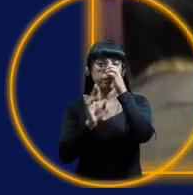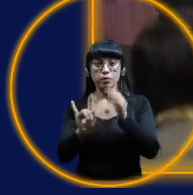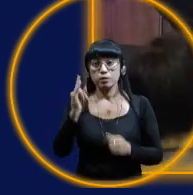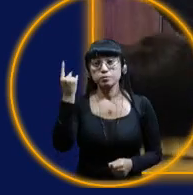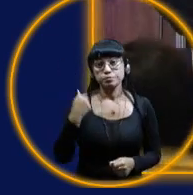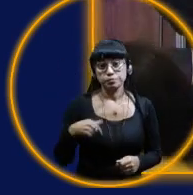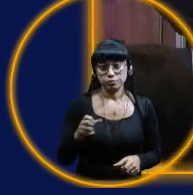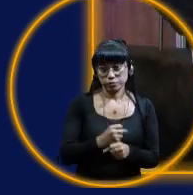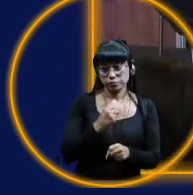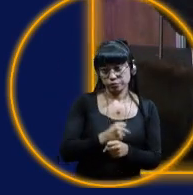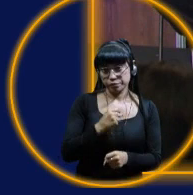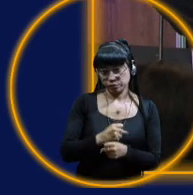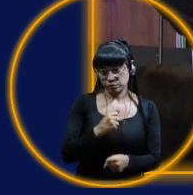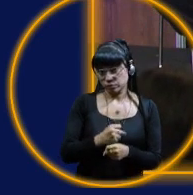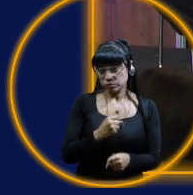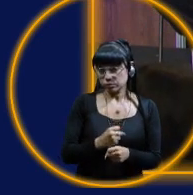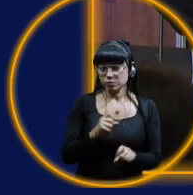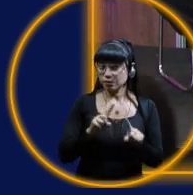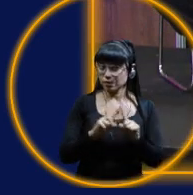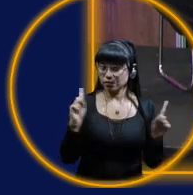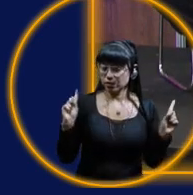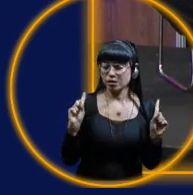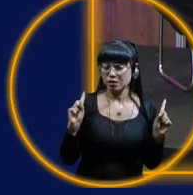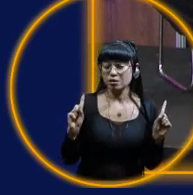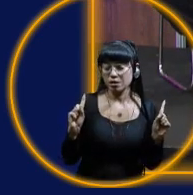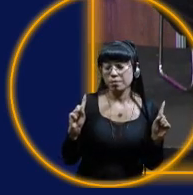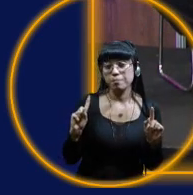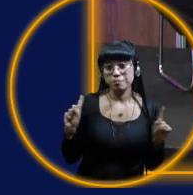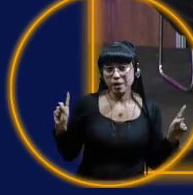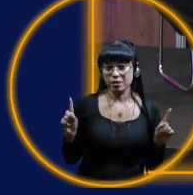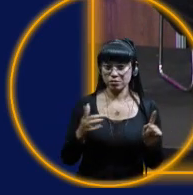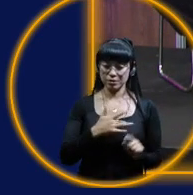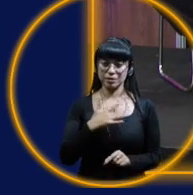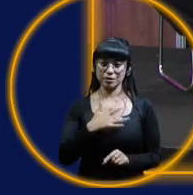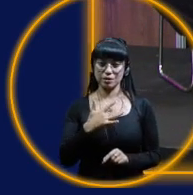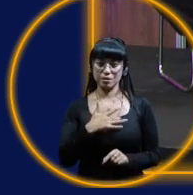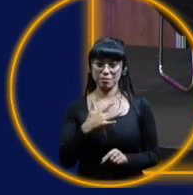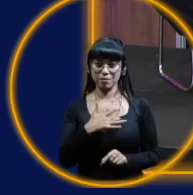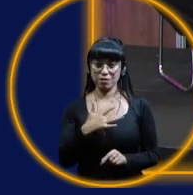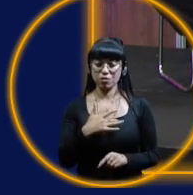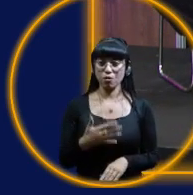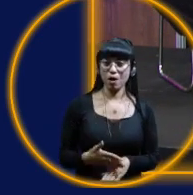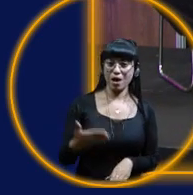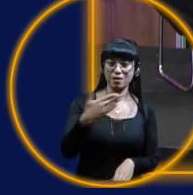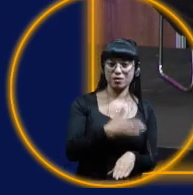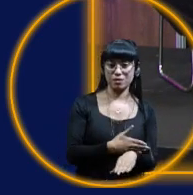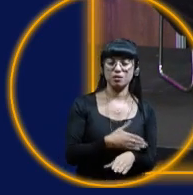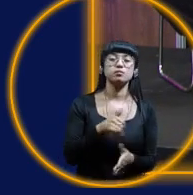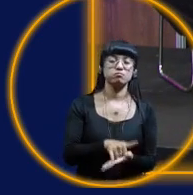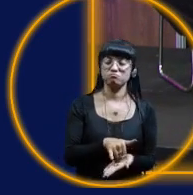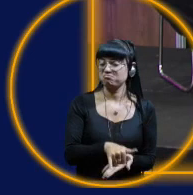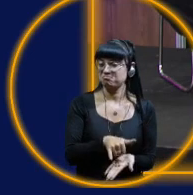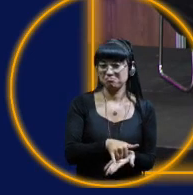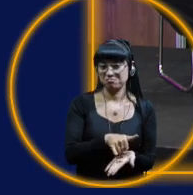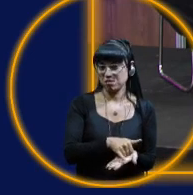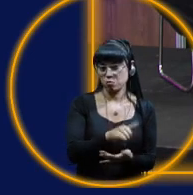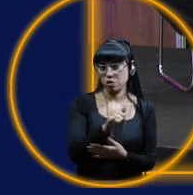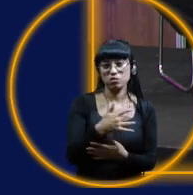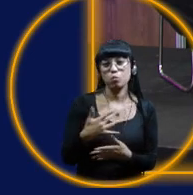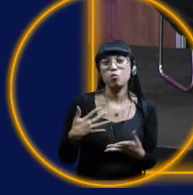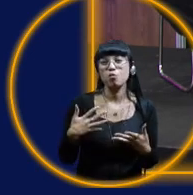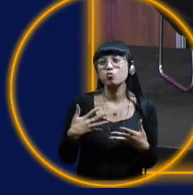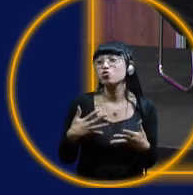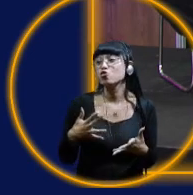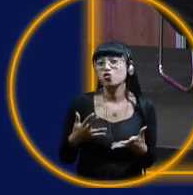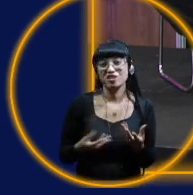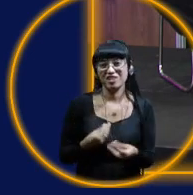different, but I think the feeling beforehand is the same, which for me is like, I don't want to do it. I'm